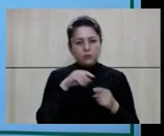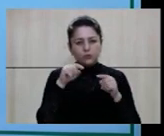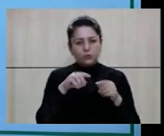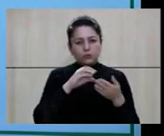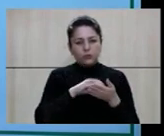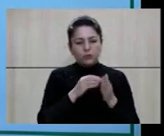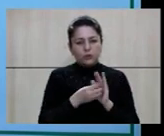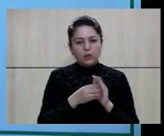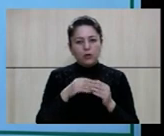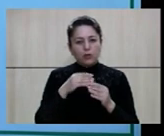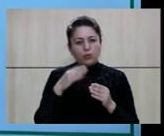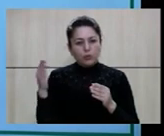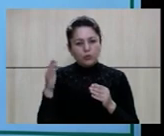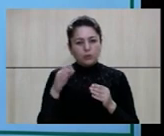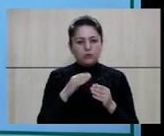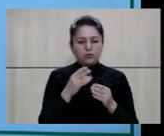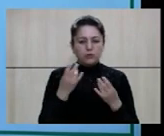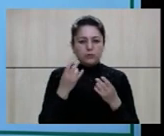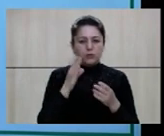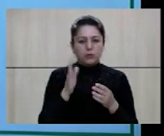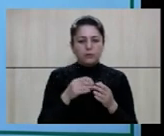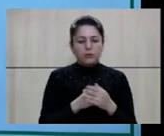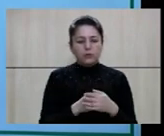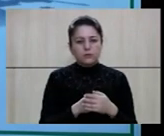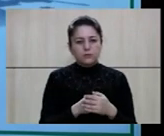xona 10 ga surib qo'yishimiz kerak bo'ladi.